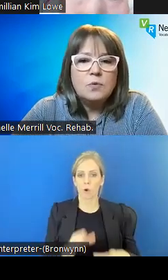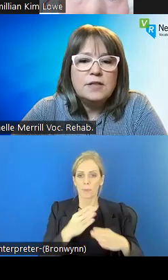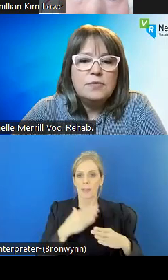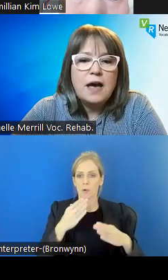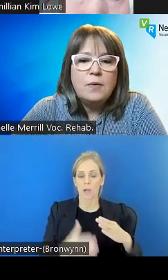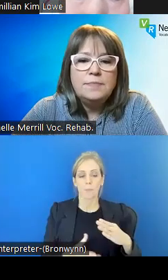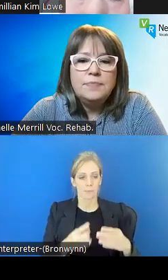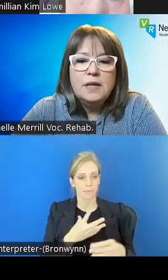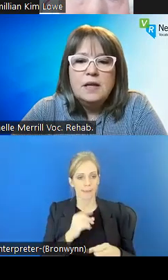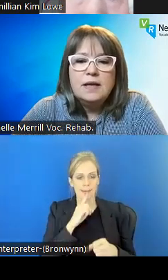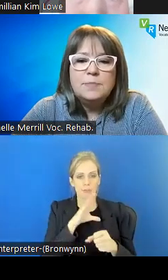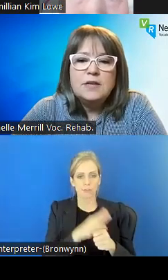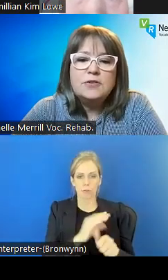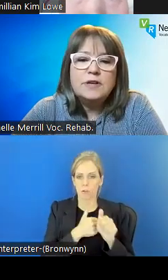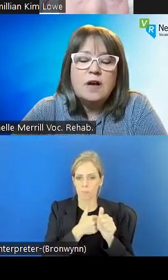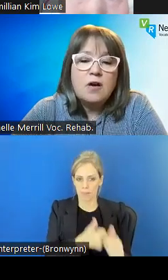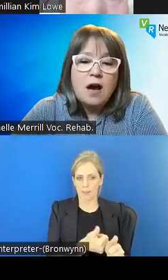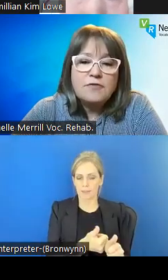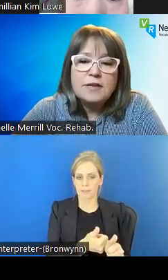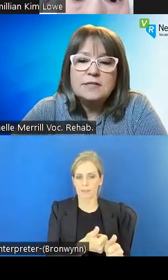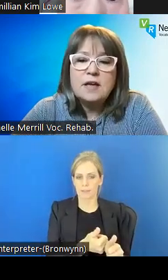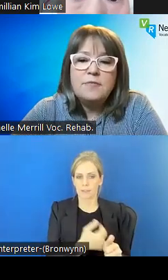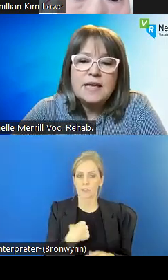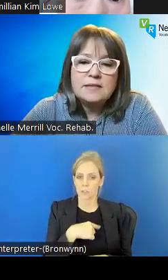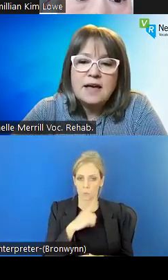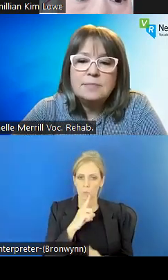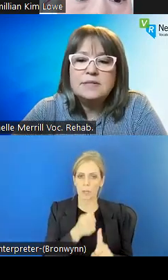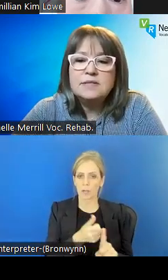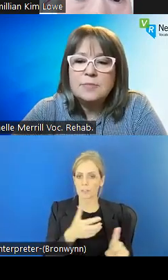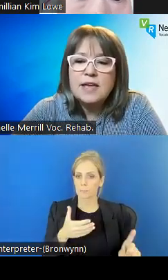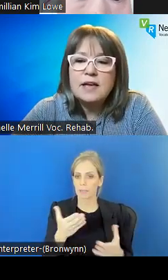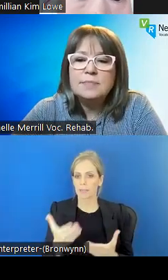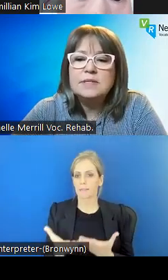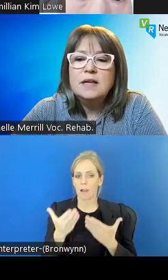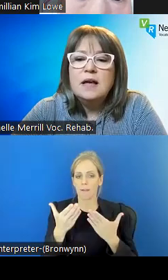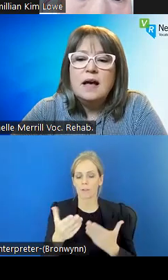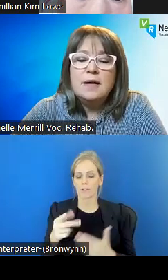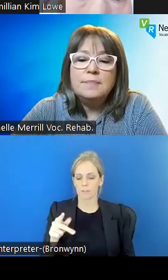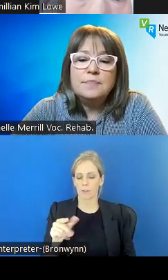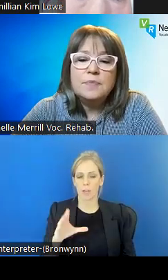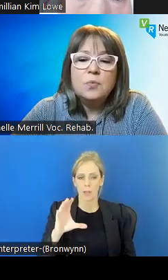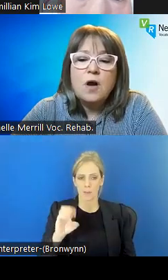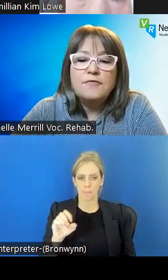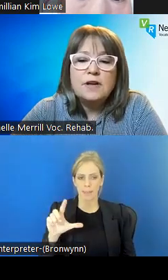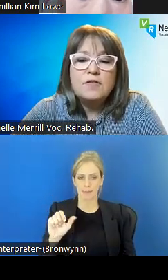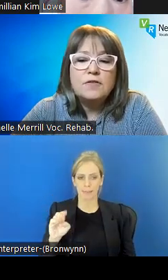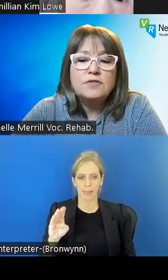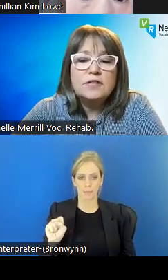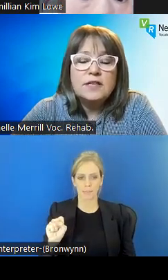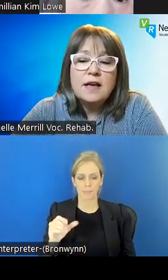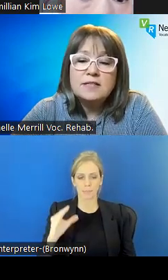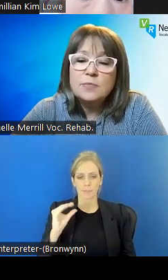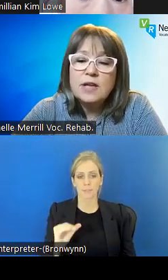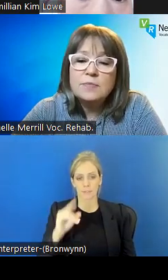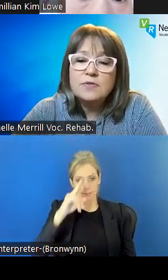And we're working through that one. Expanding our offerings of PACE labs, summer camps. We're offering our